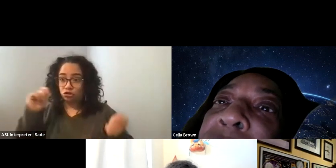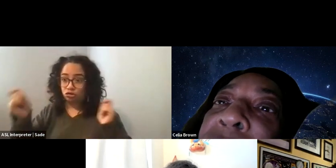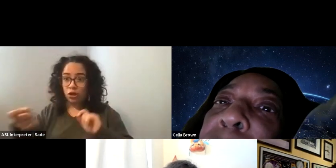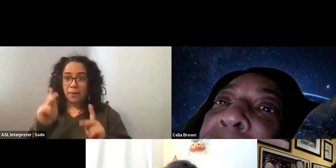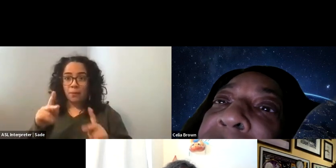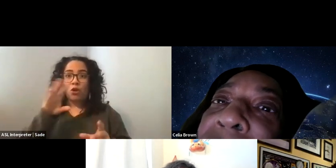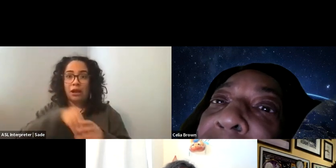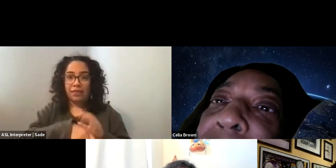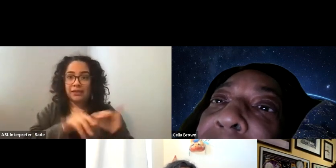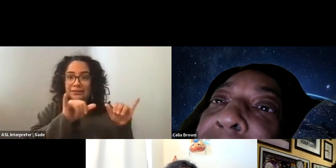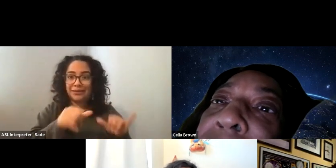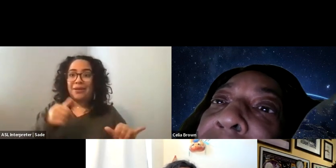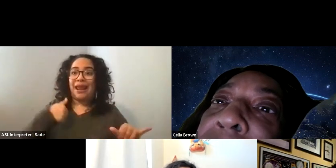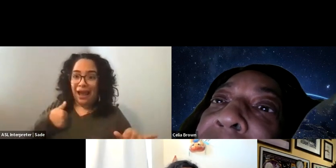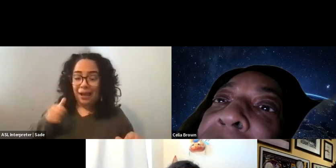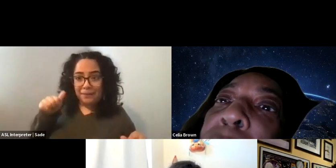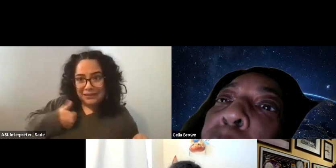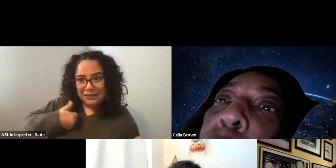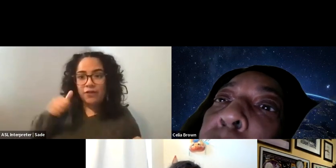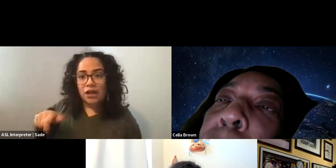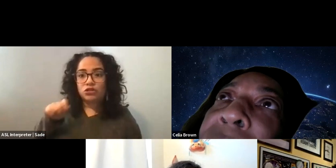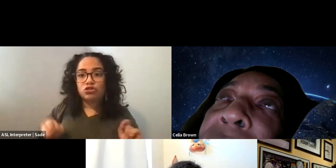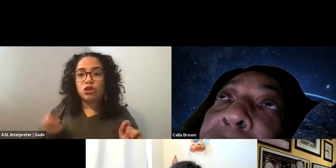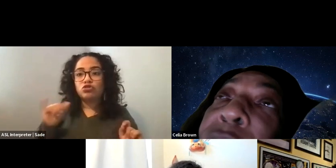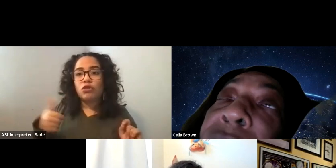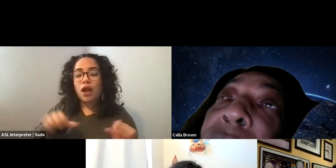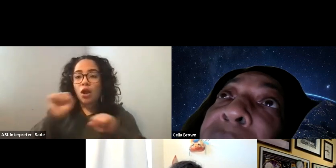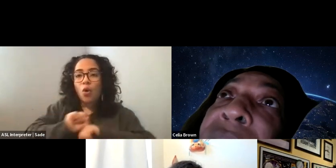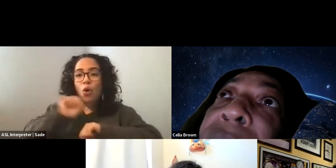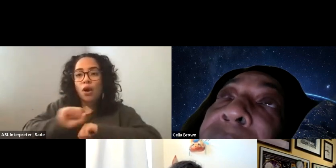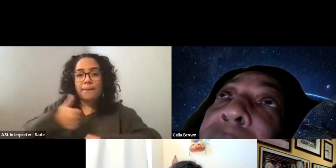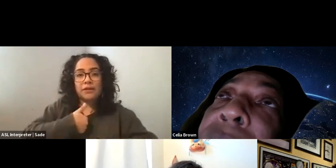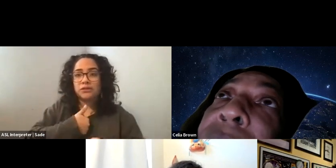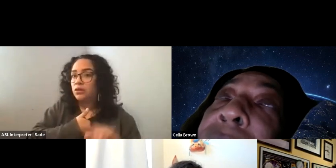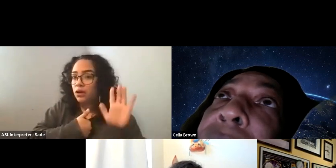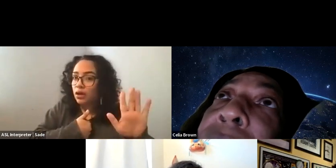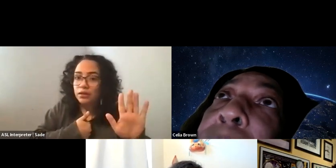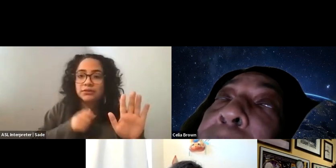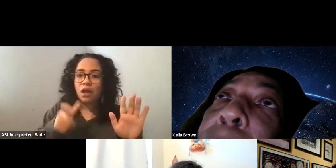could change myself, and I can work on myself, which is no easy